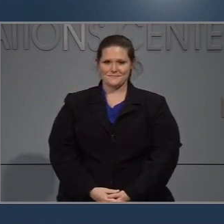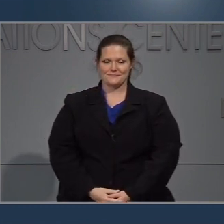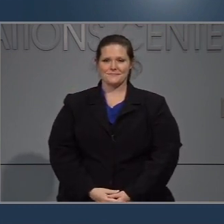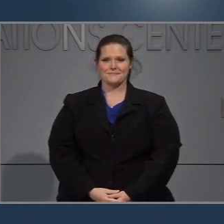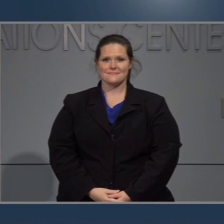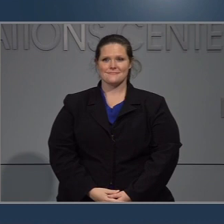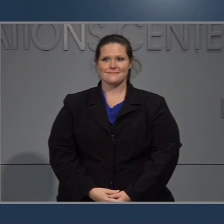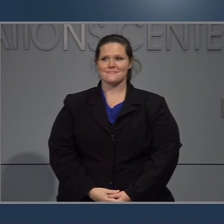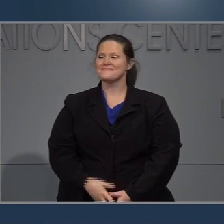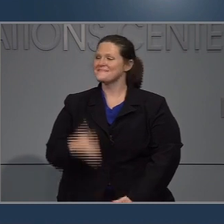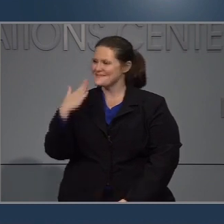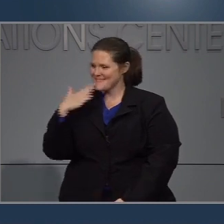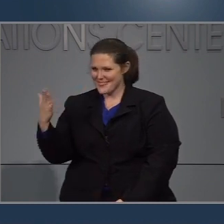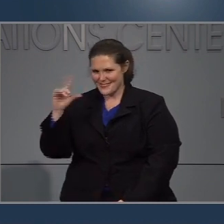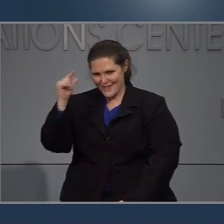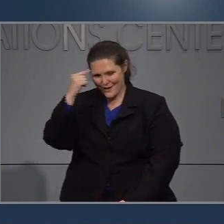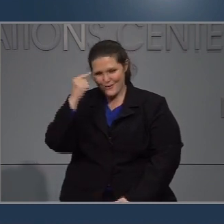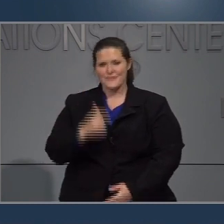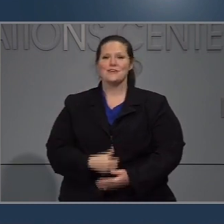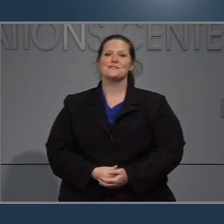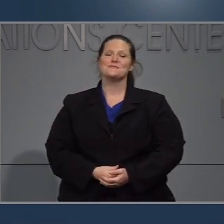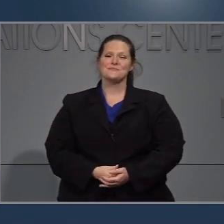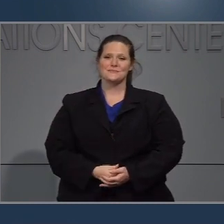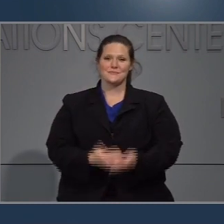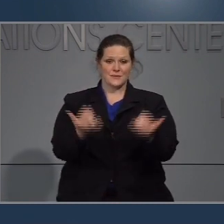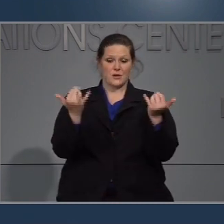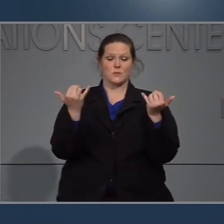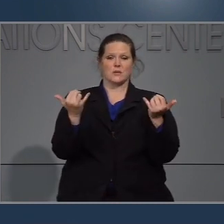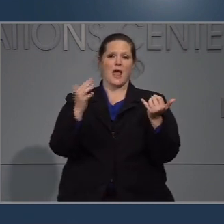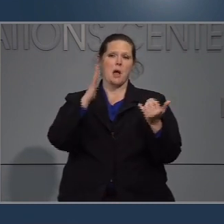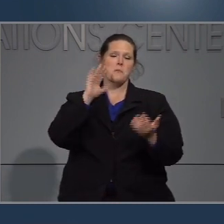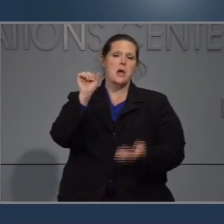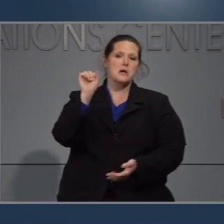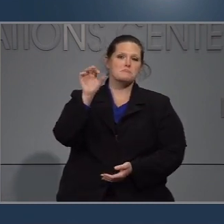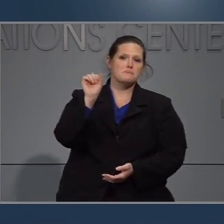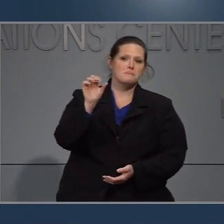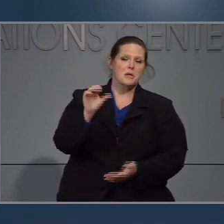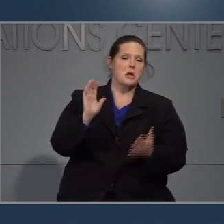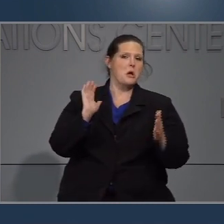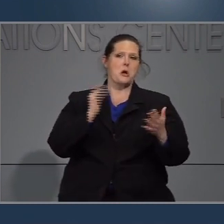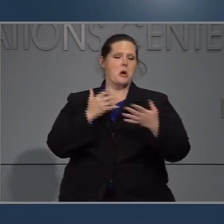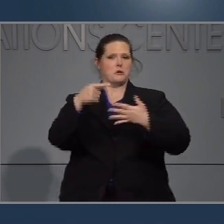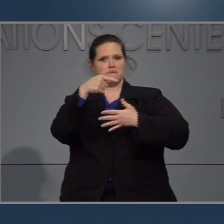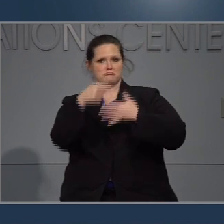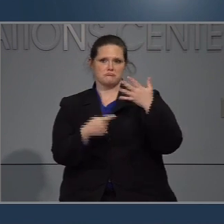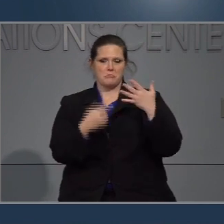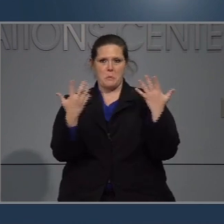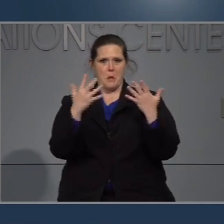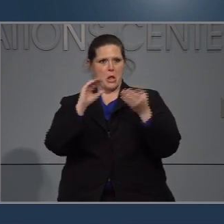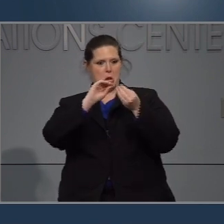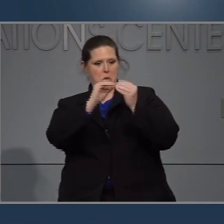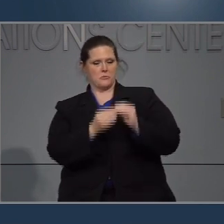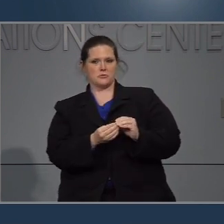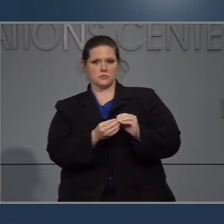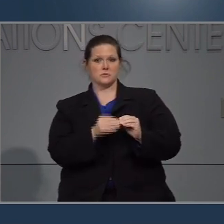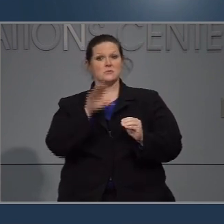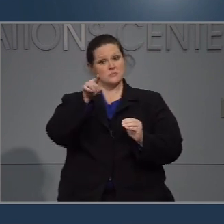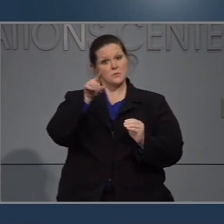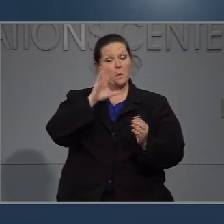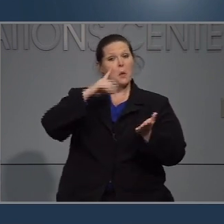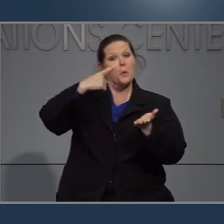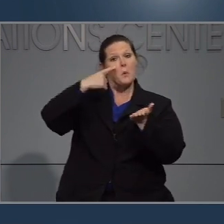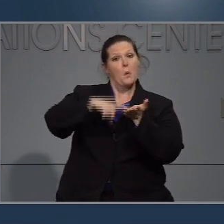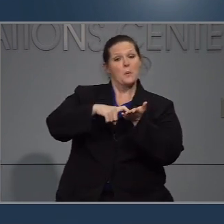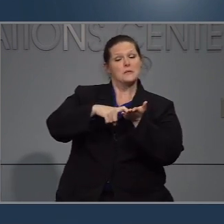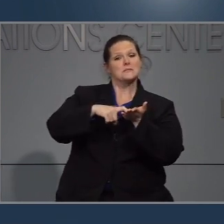Great. Thank you, Governor. Today we will walk through our key metrics, and you'll see that some of our metrics are showing